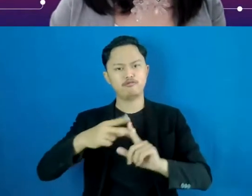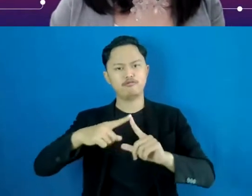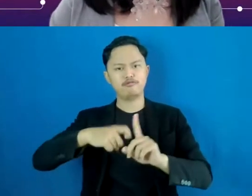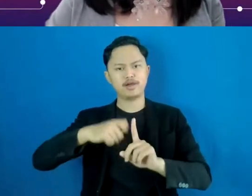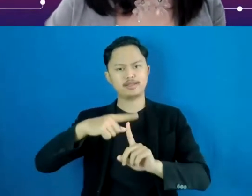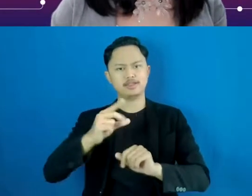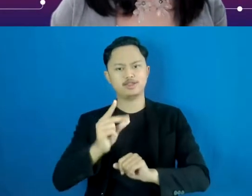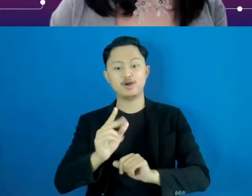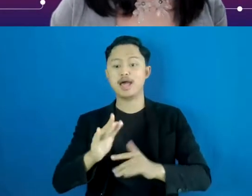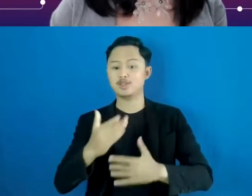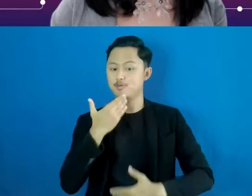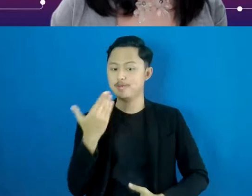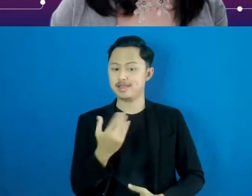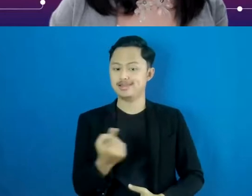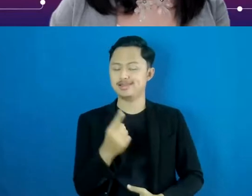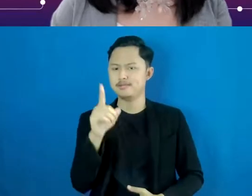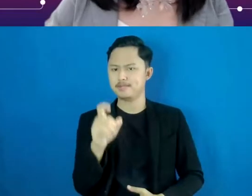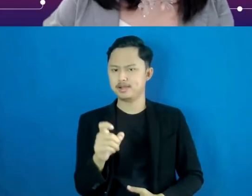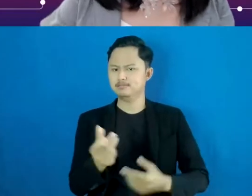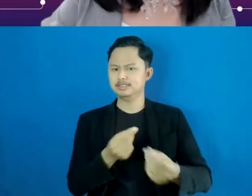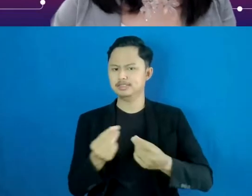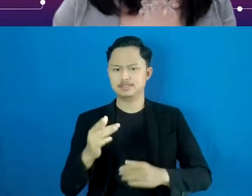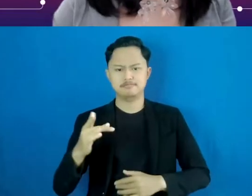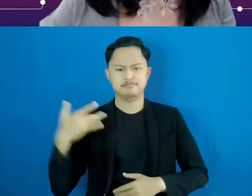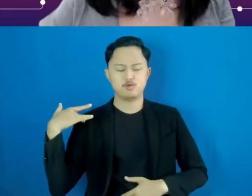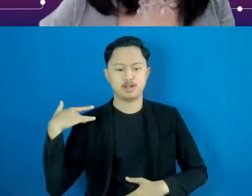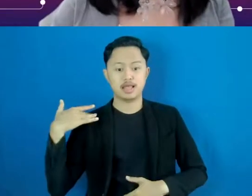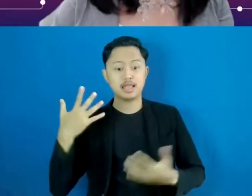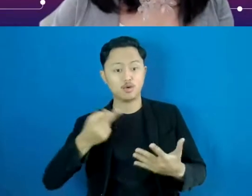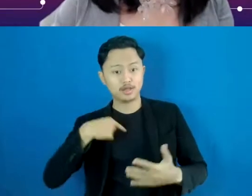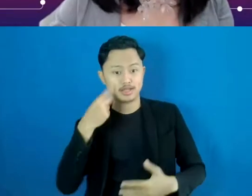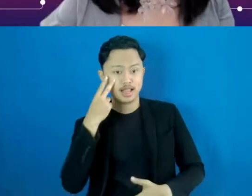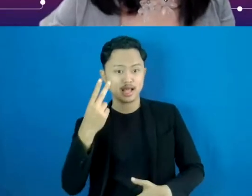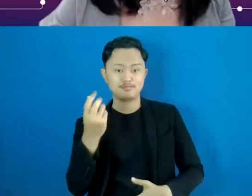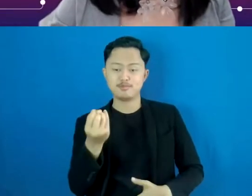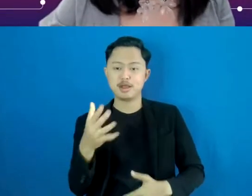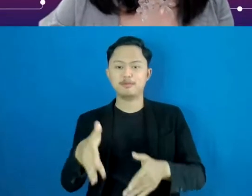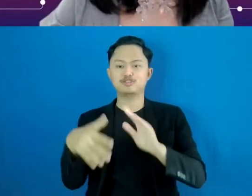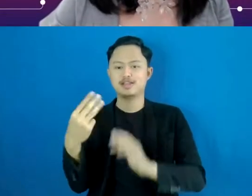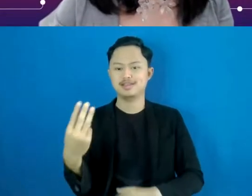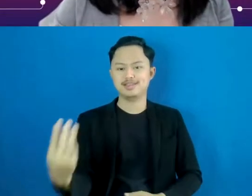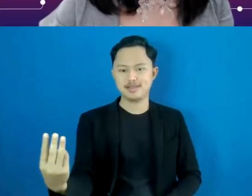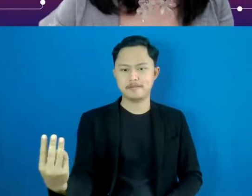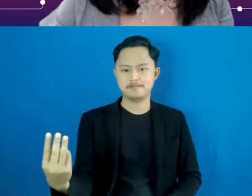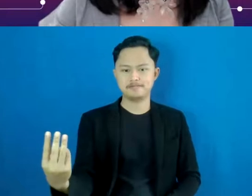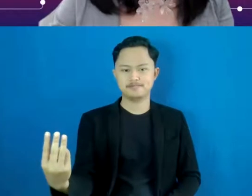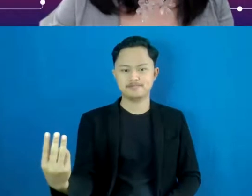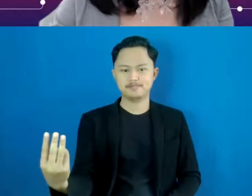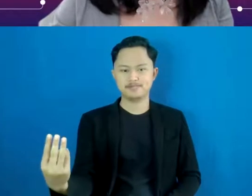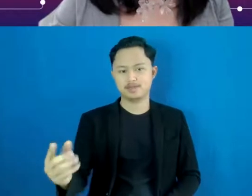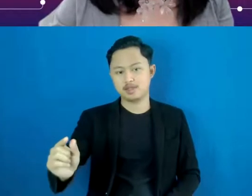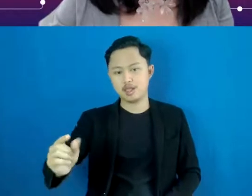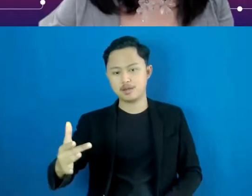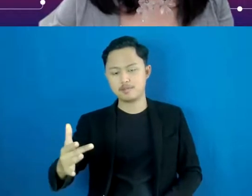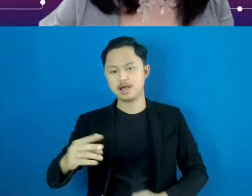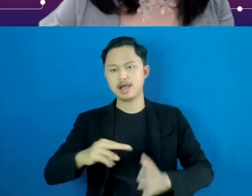cannot use the PAYS model, but definitely we can look at a third party's owning and providing the charging service for sure. So that is